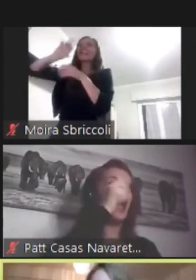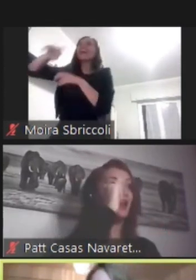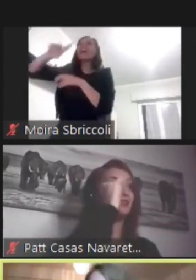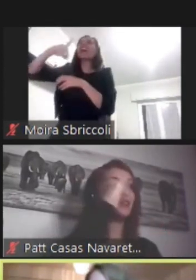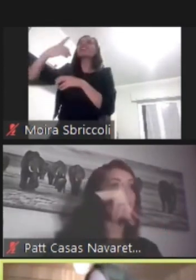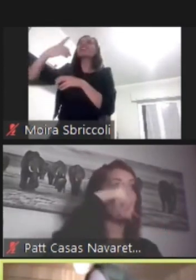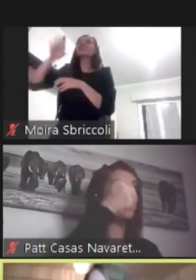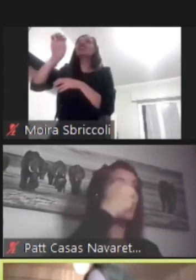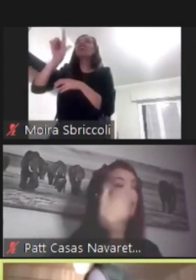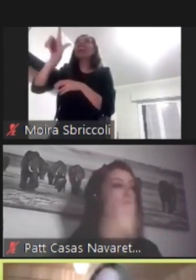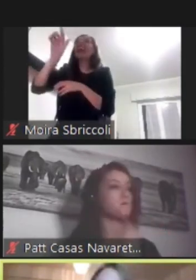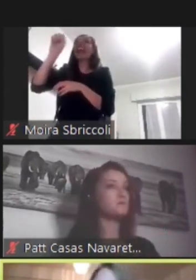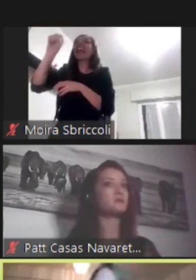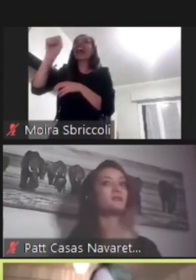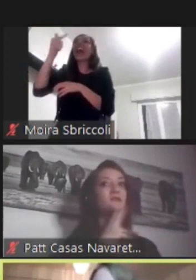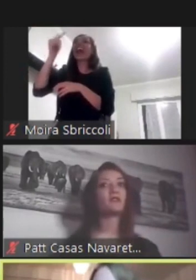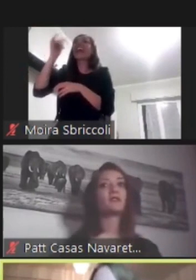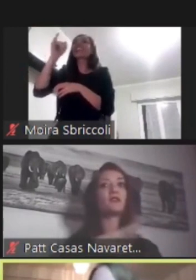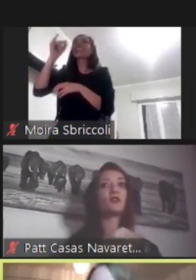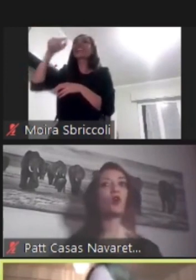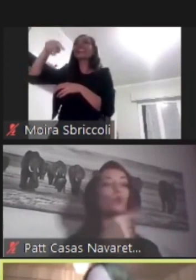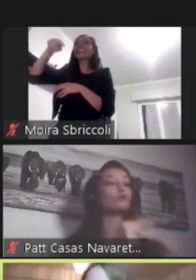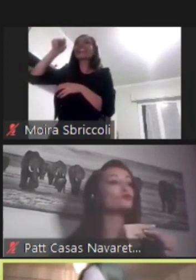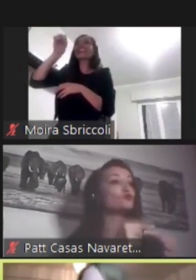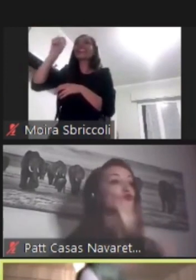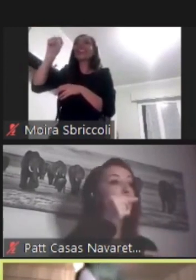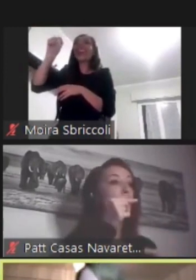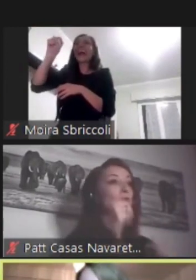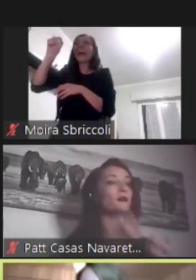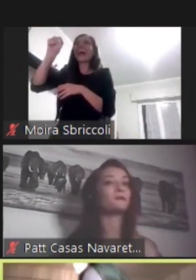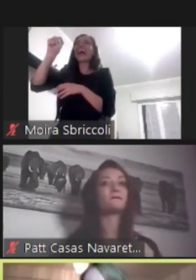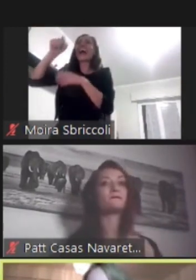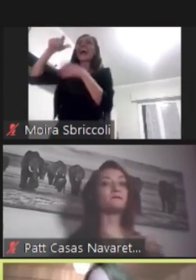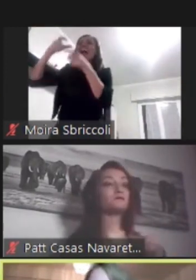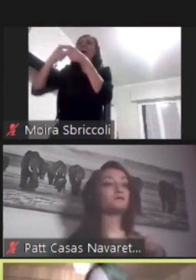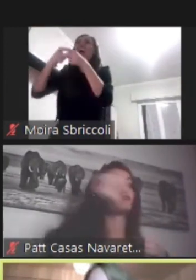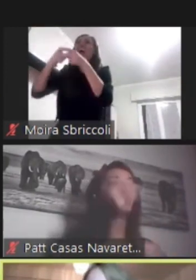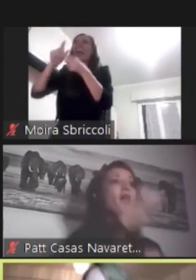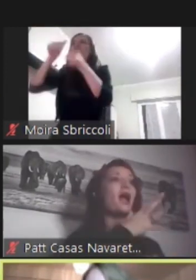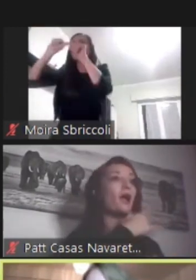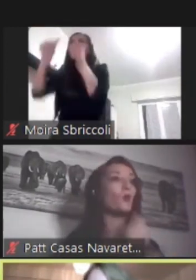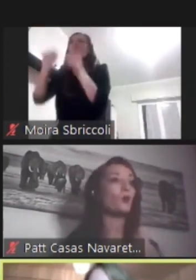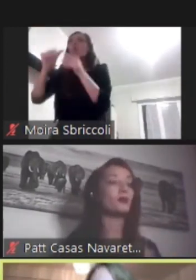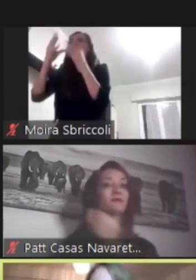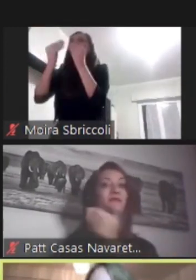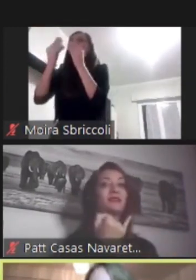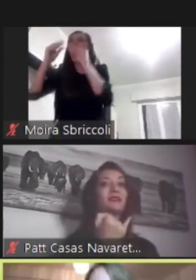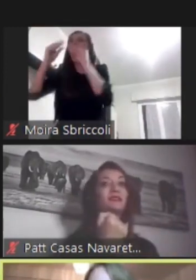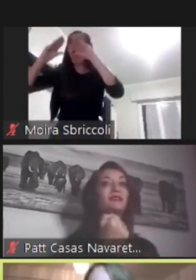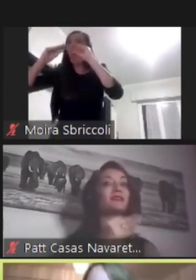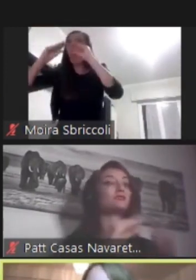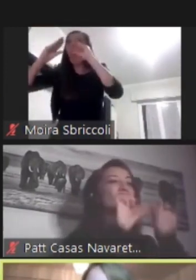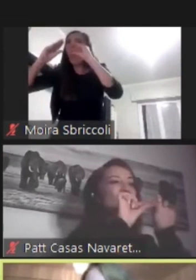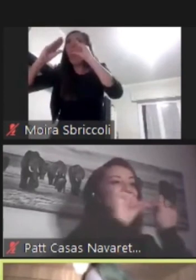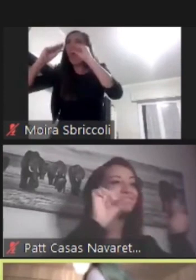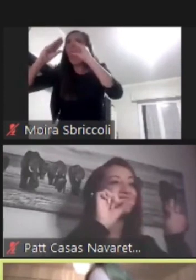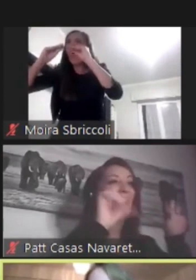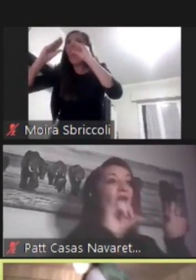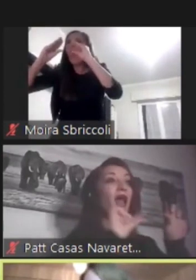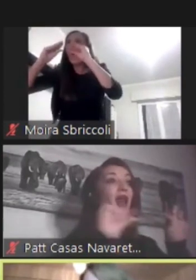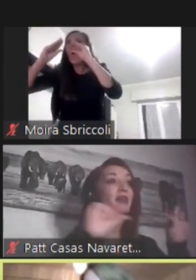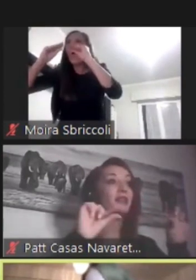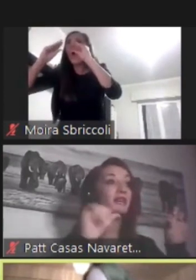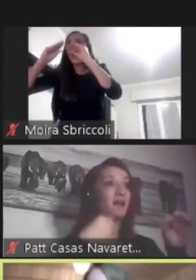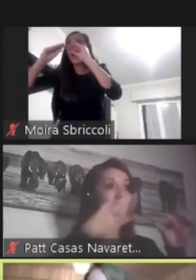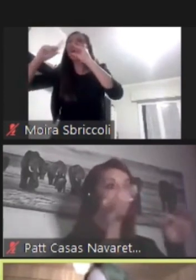some blueberries. So I made this beautiful Jello, and it was wonderful because my kids